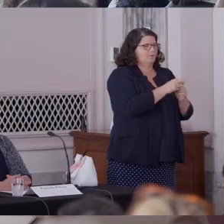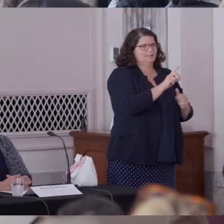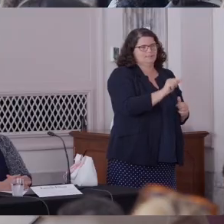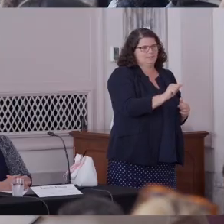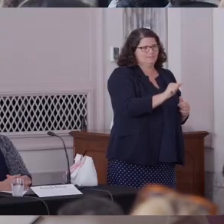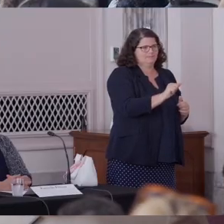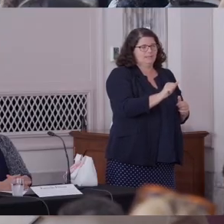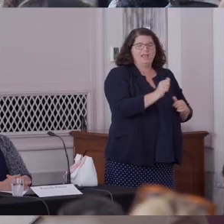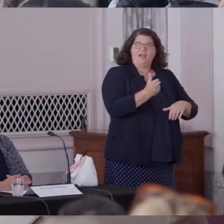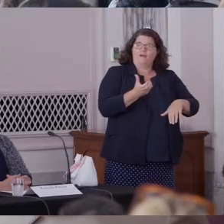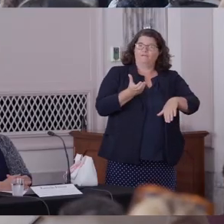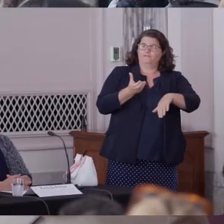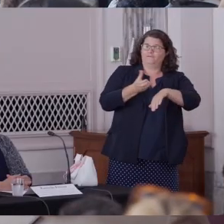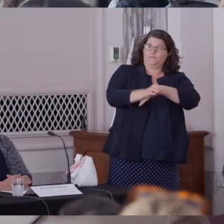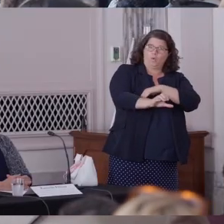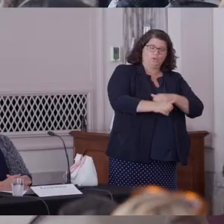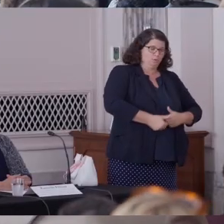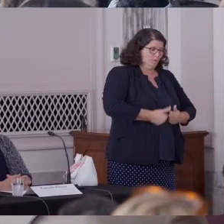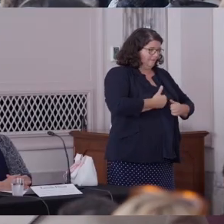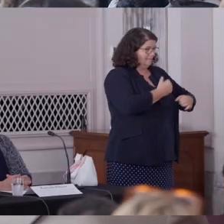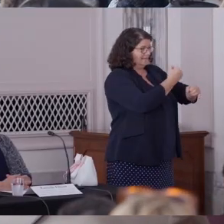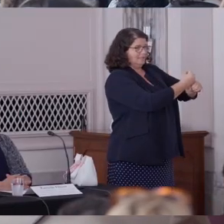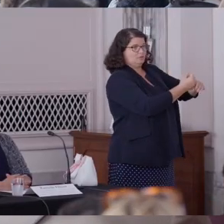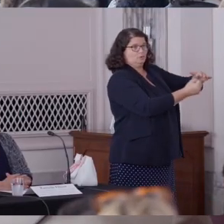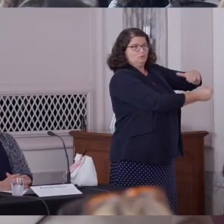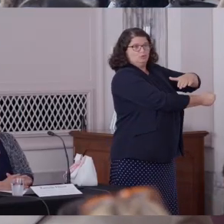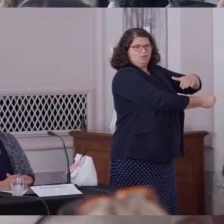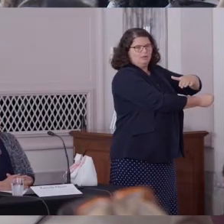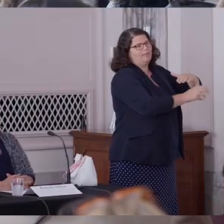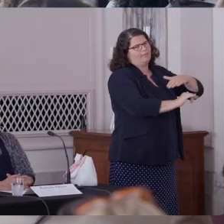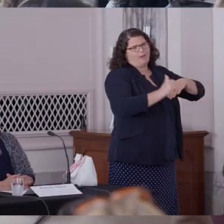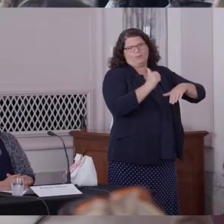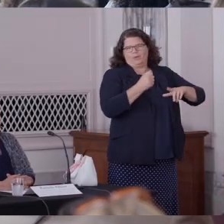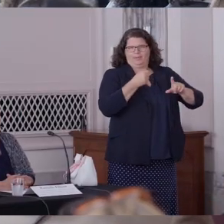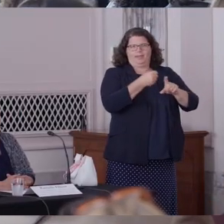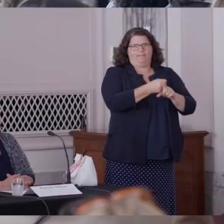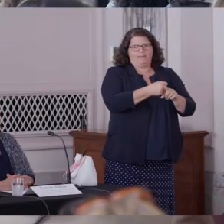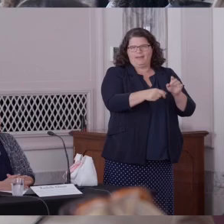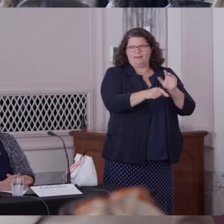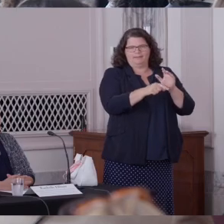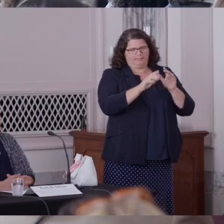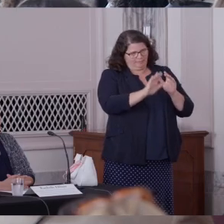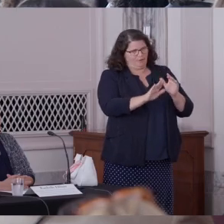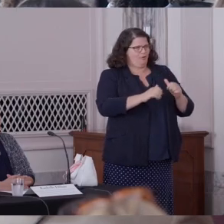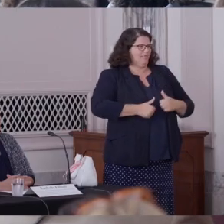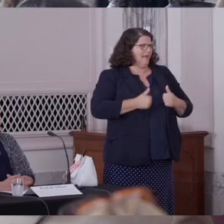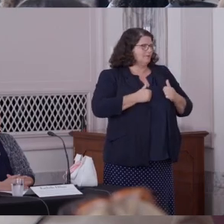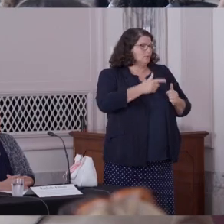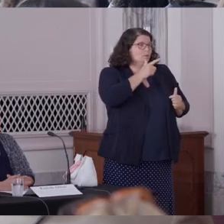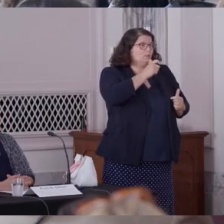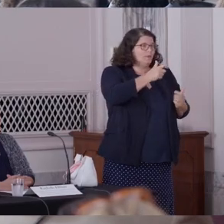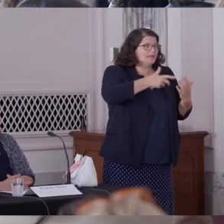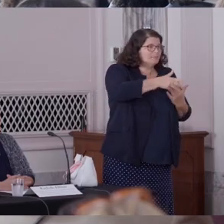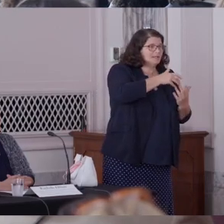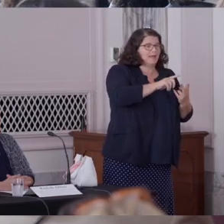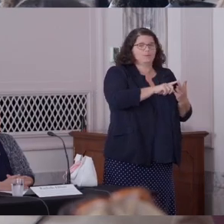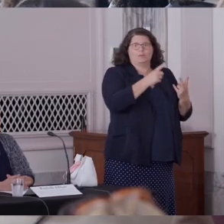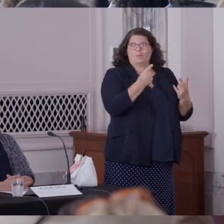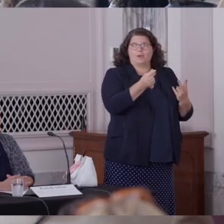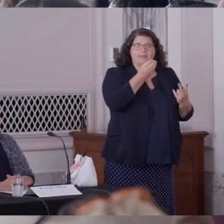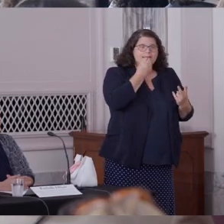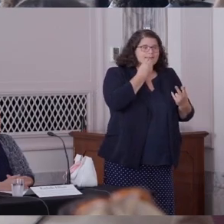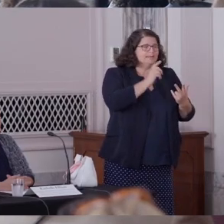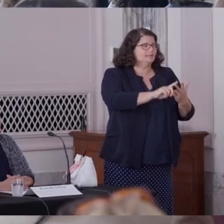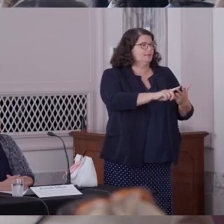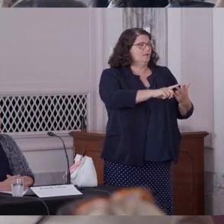impacts every aspect of people's lives, including who they spend time with, what they eat, when they eat, who they live